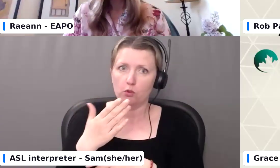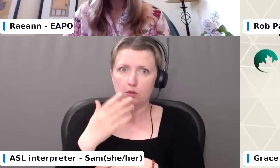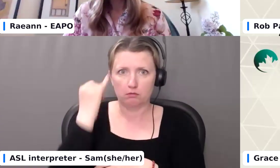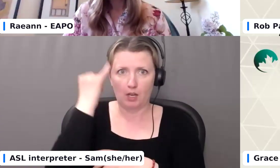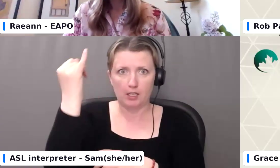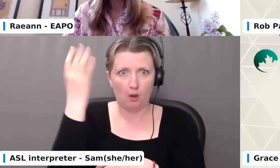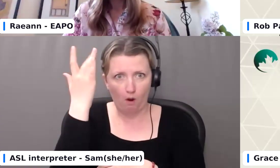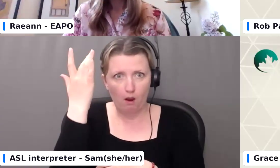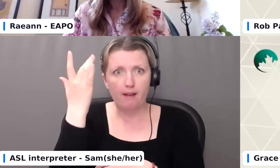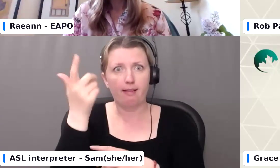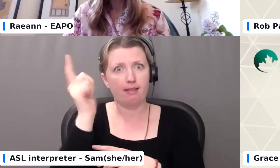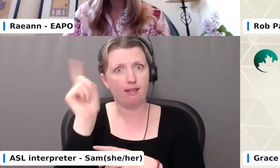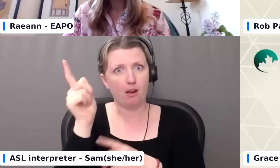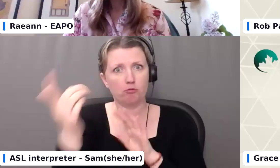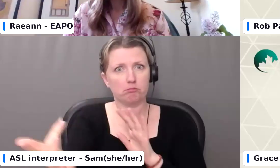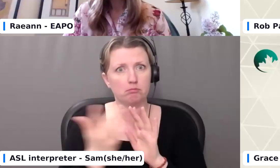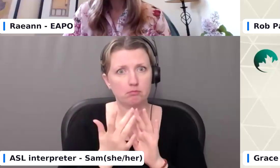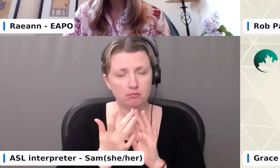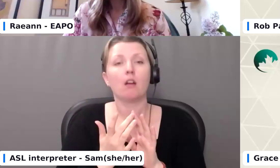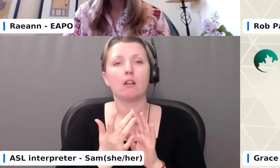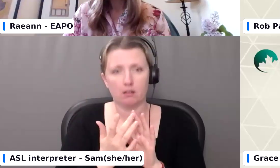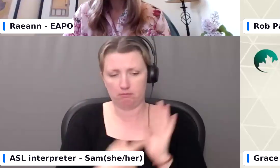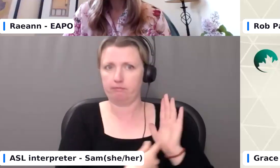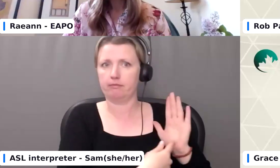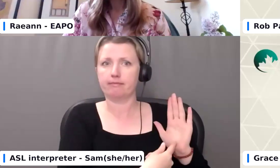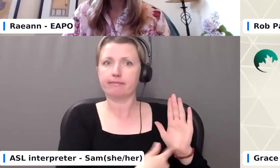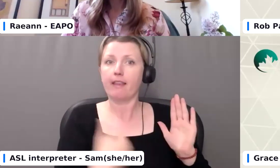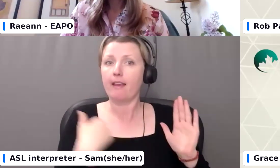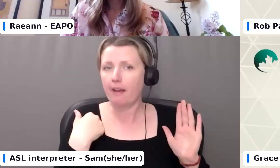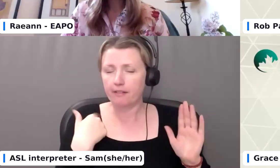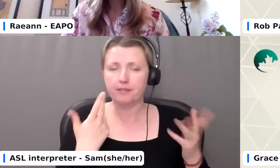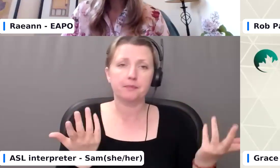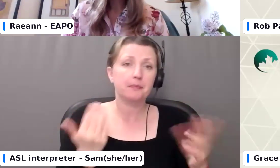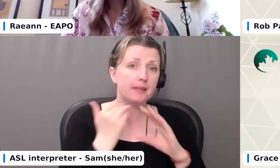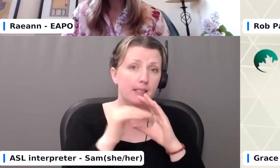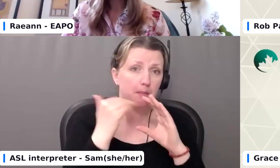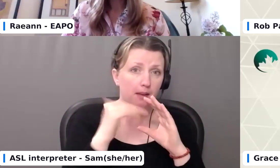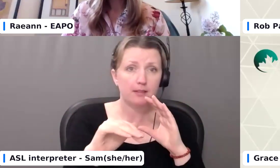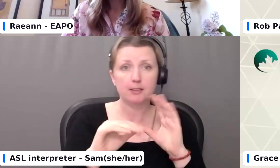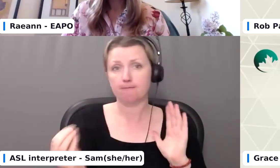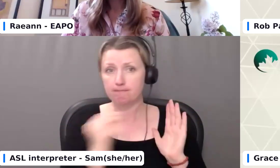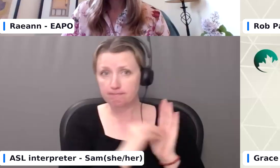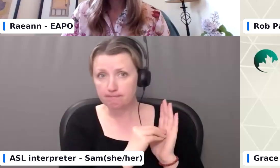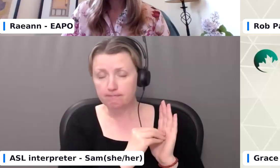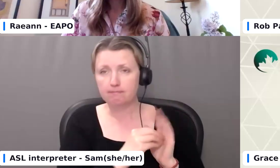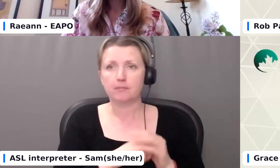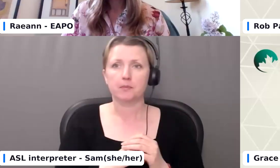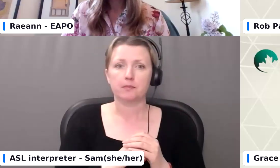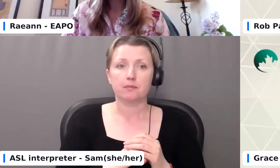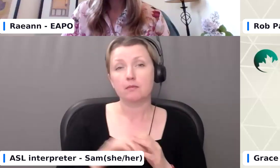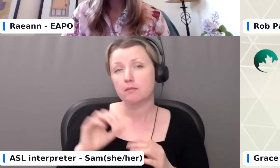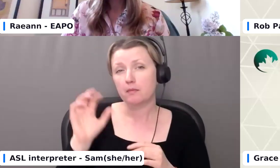concerns, they make notes on file. There can be emails. It really depends on the situation. Sometimes actually banks